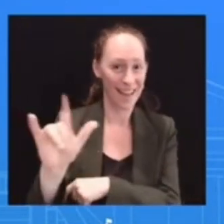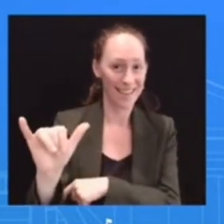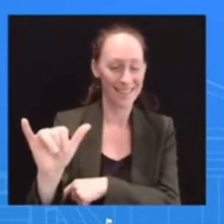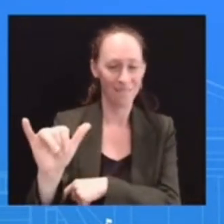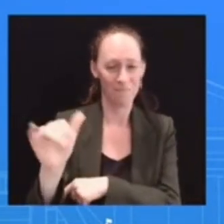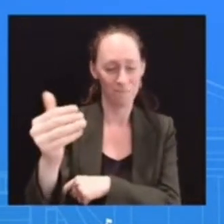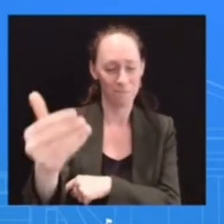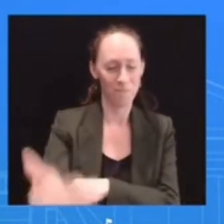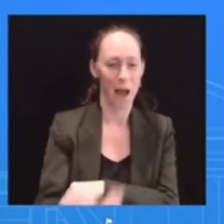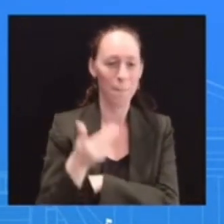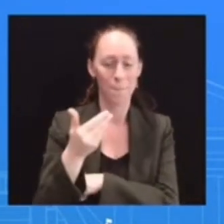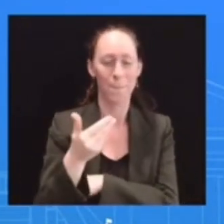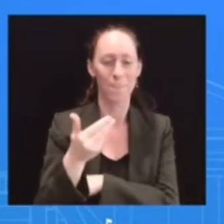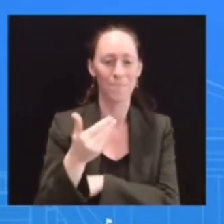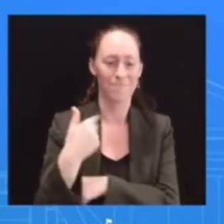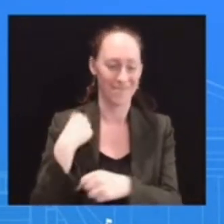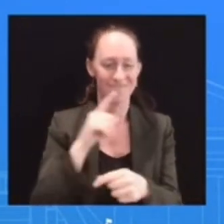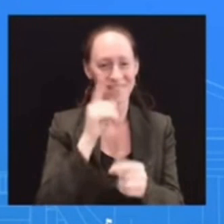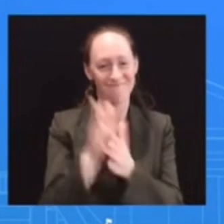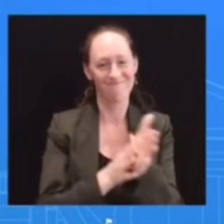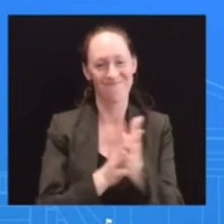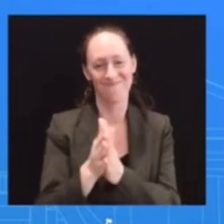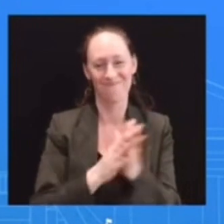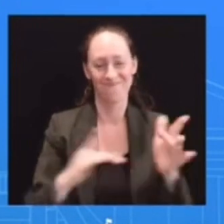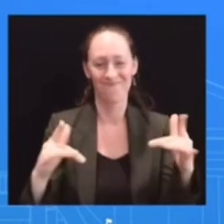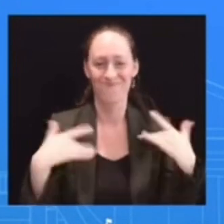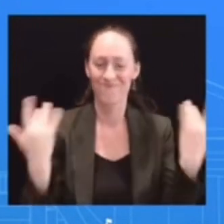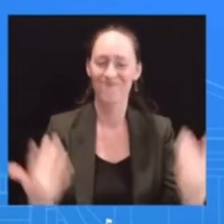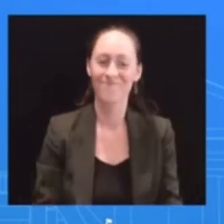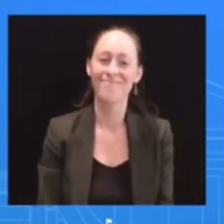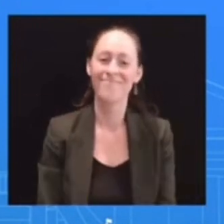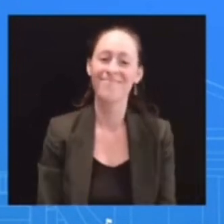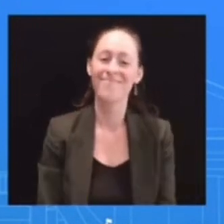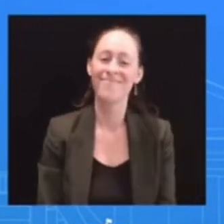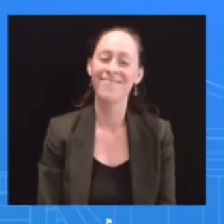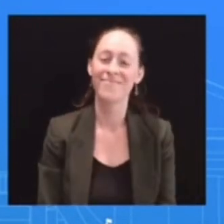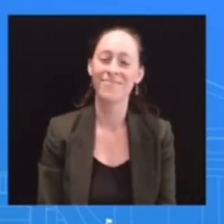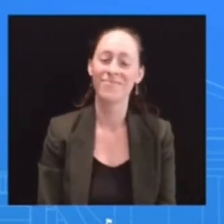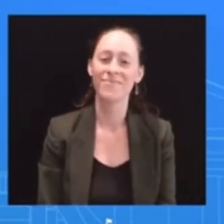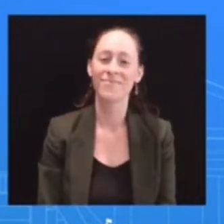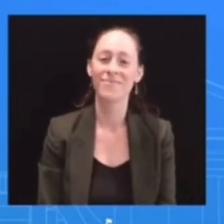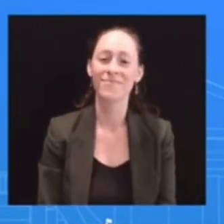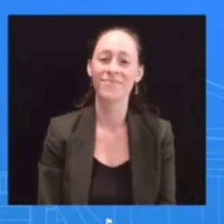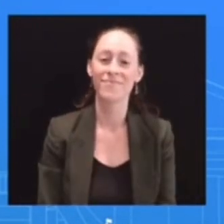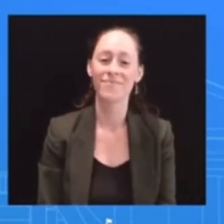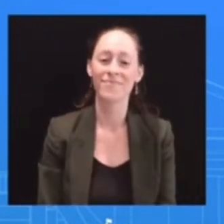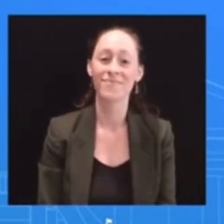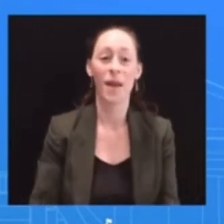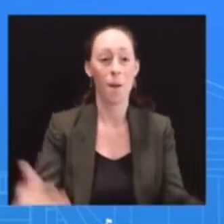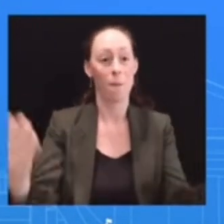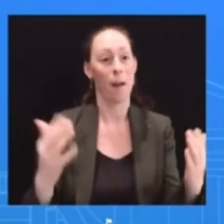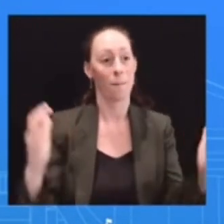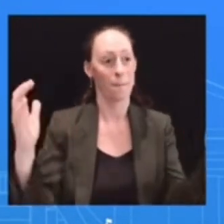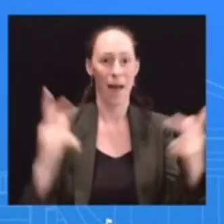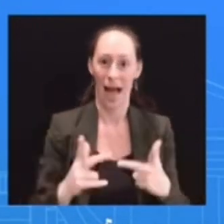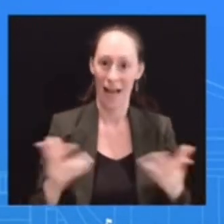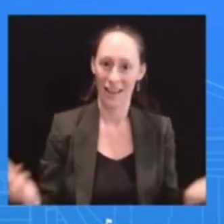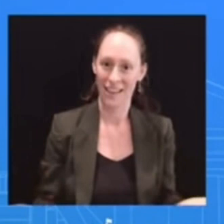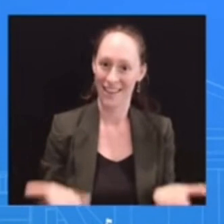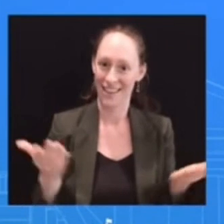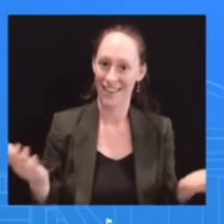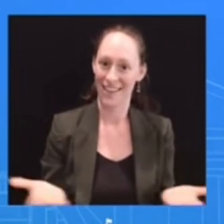top, and welcome to anyone who traveled with us abroad. Welcome back. Hopefully you got some rest over the weekend. But the first thing I want to talk